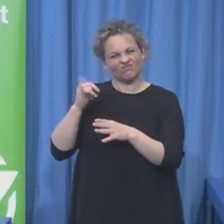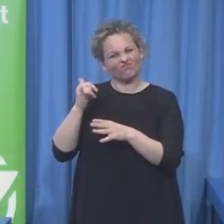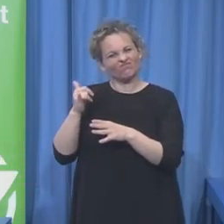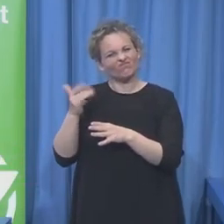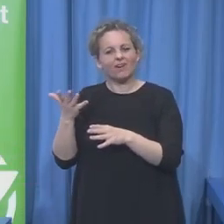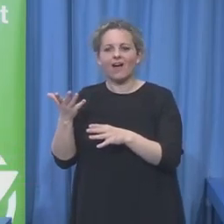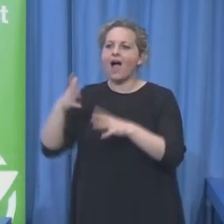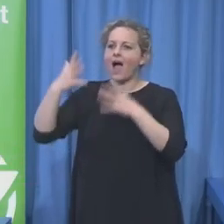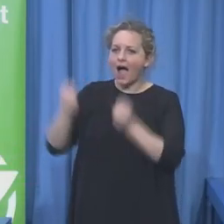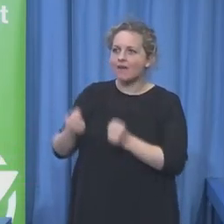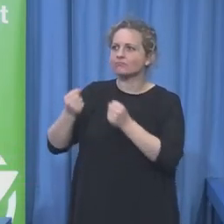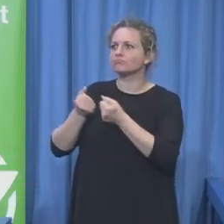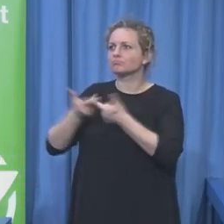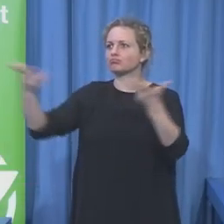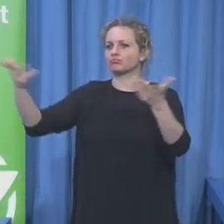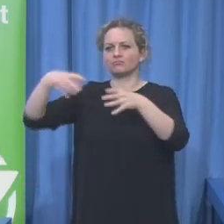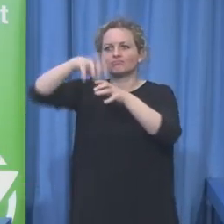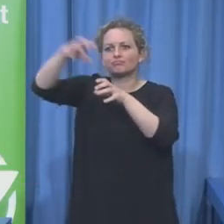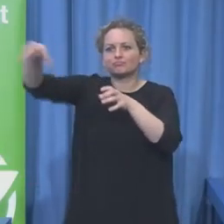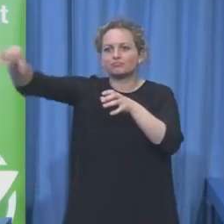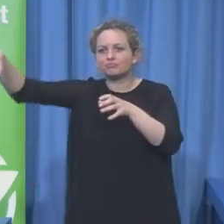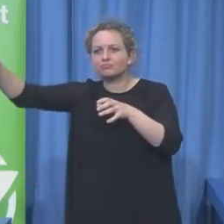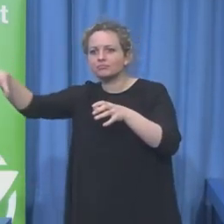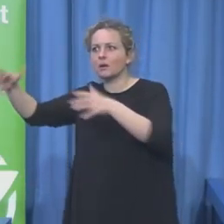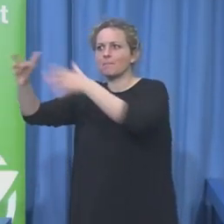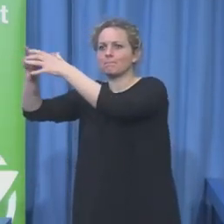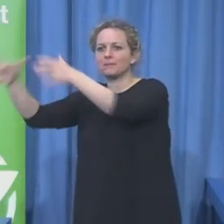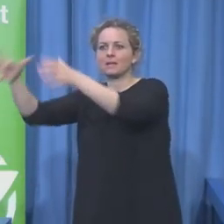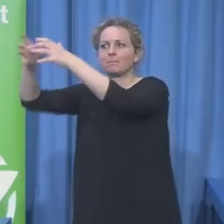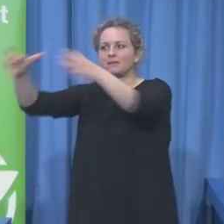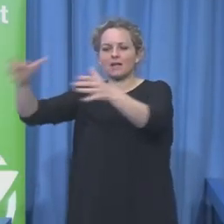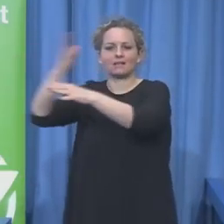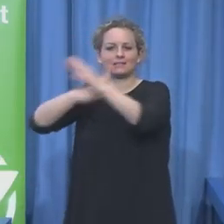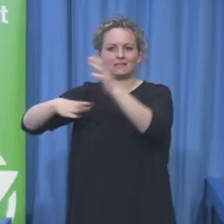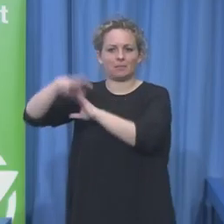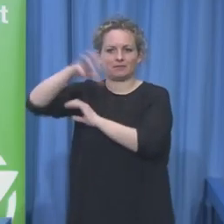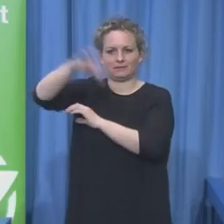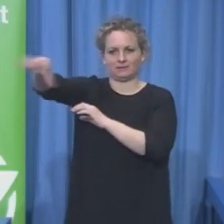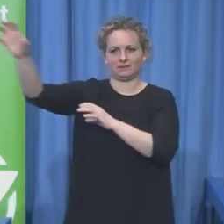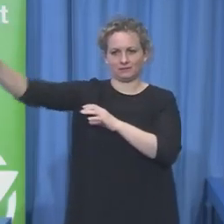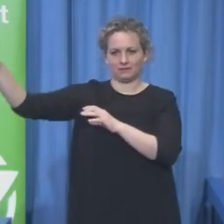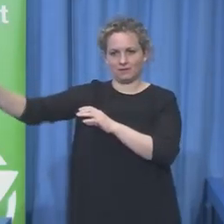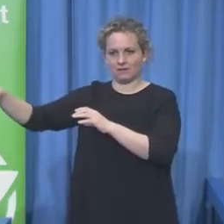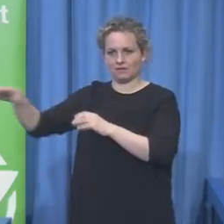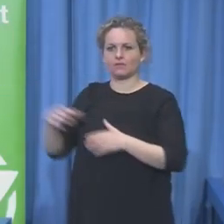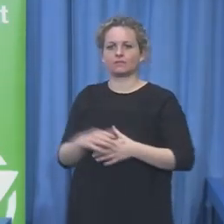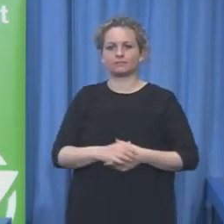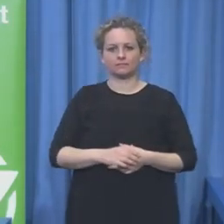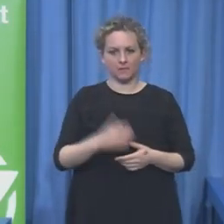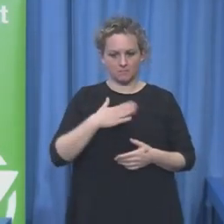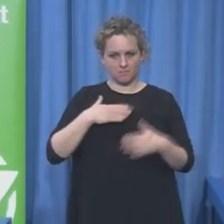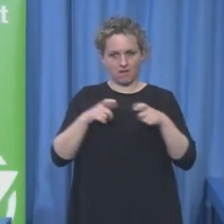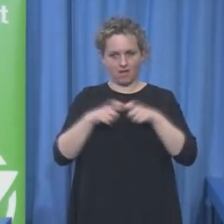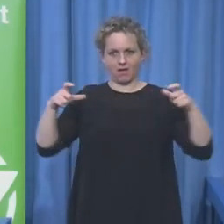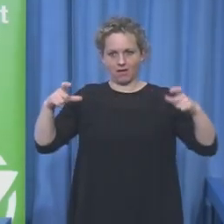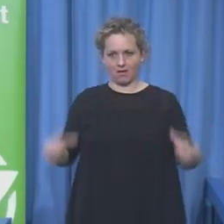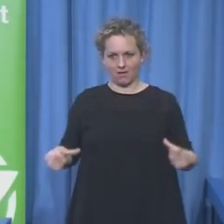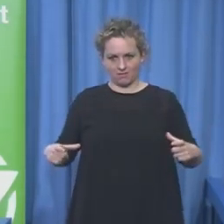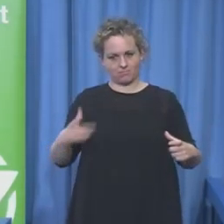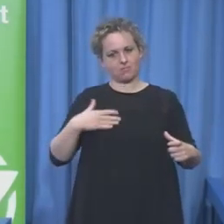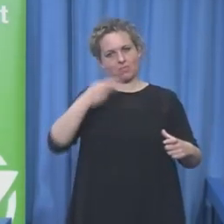Romania. So as I mentioned earlier, ProAct is a non-profit, a